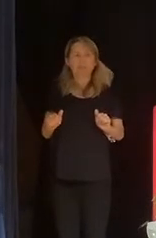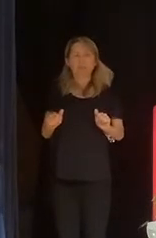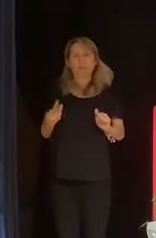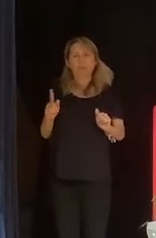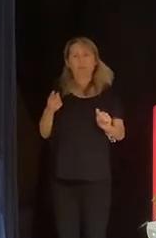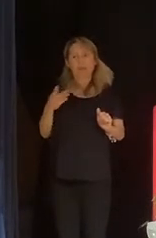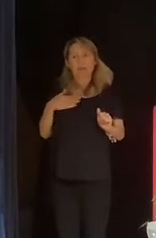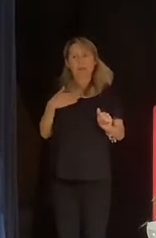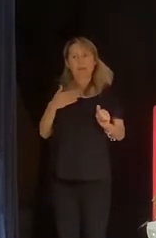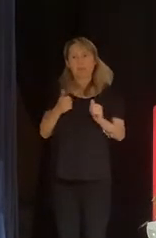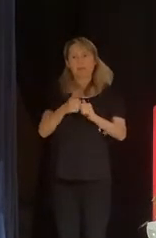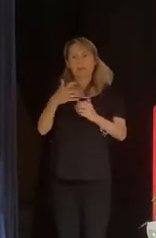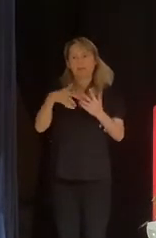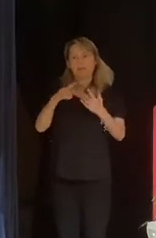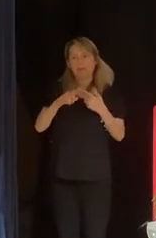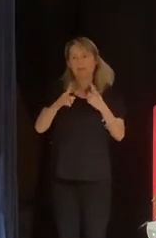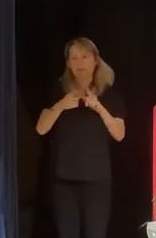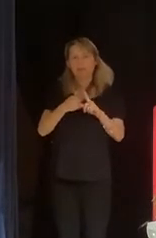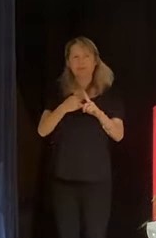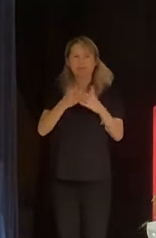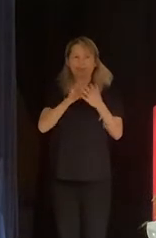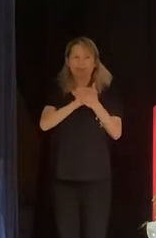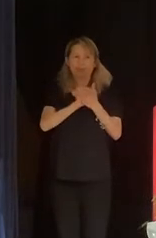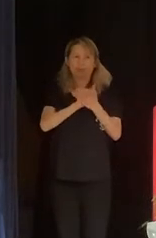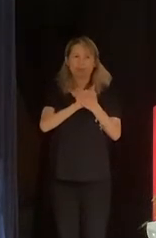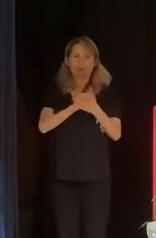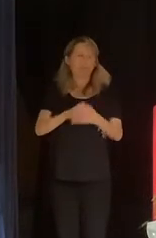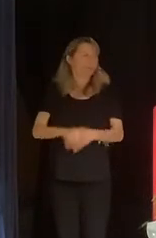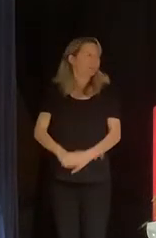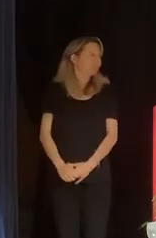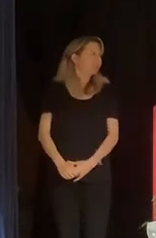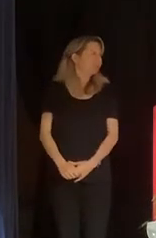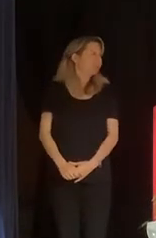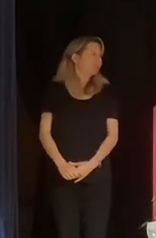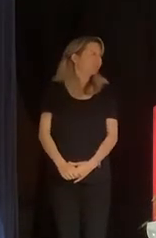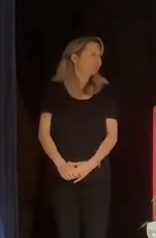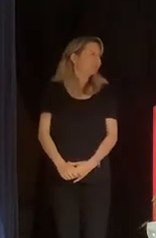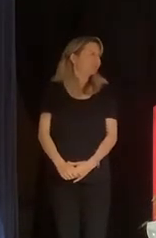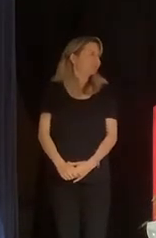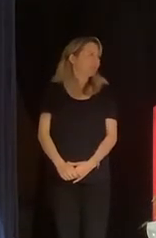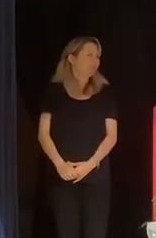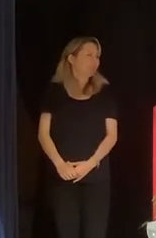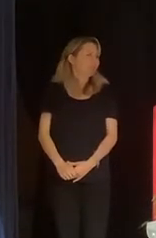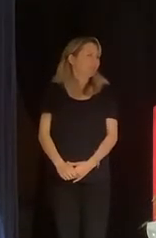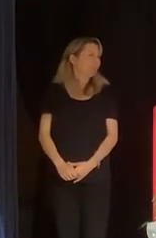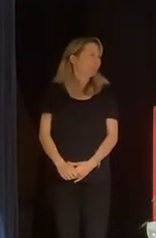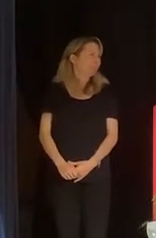he's amongst his peers. Congratulations, Dennis.